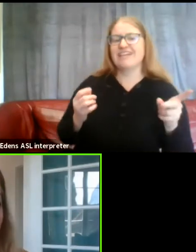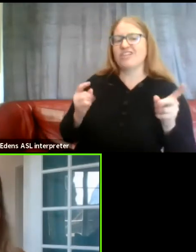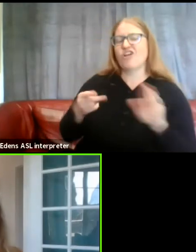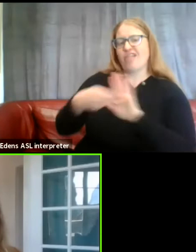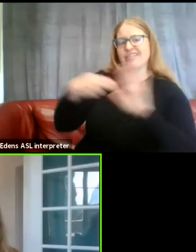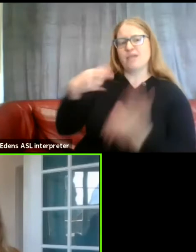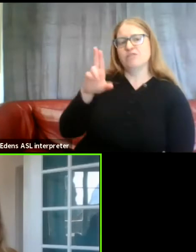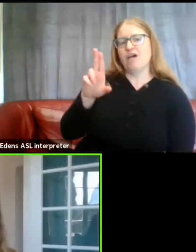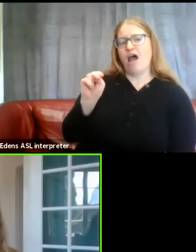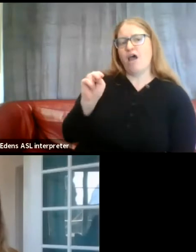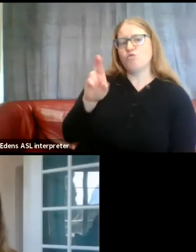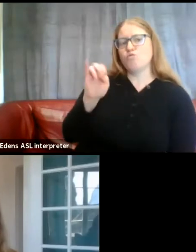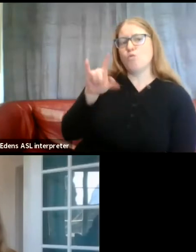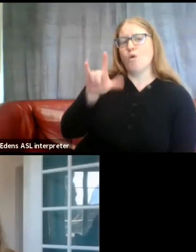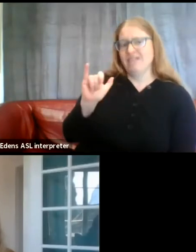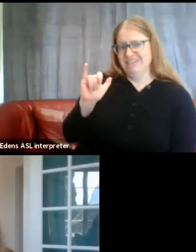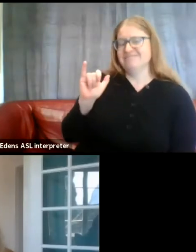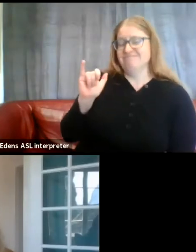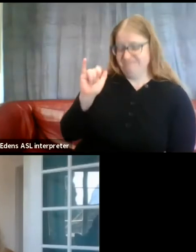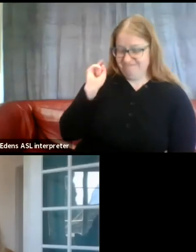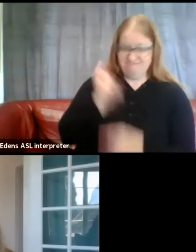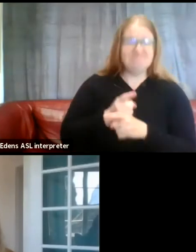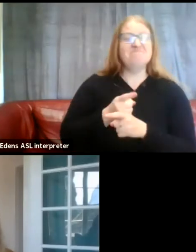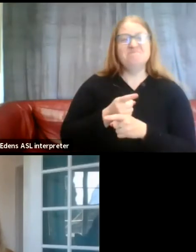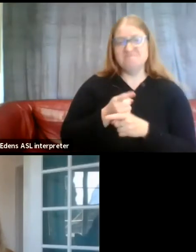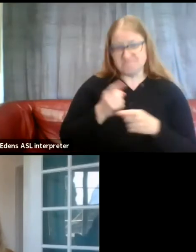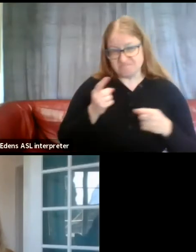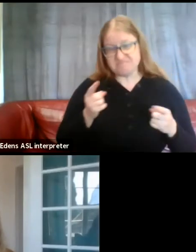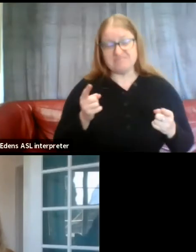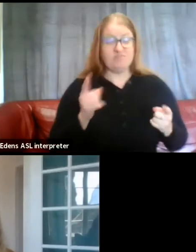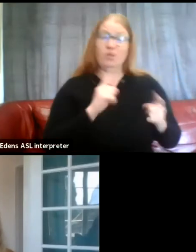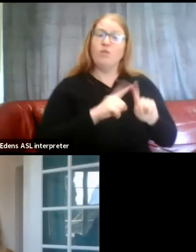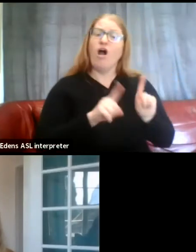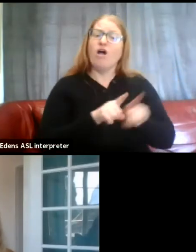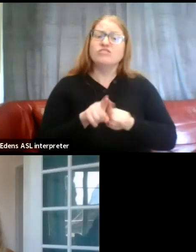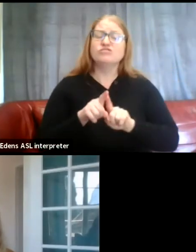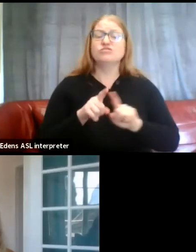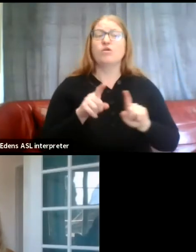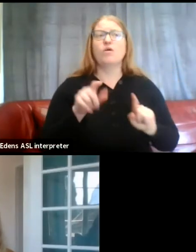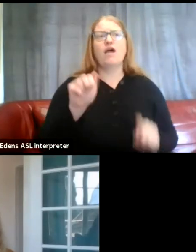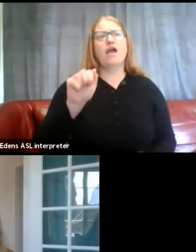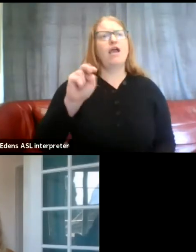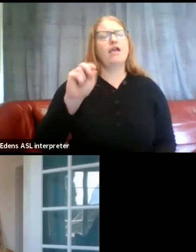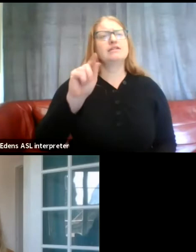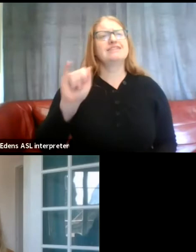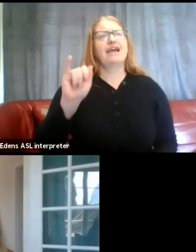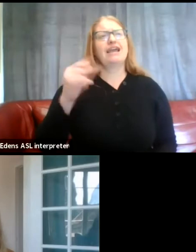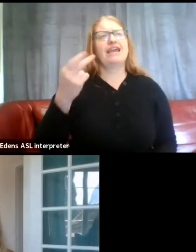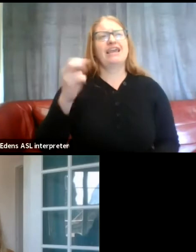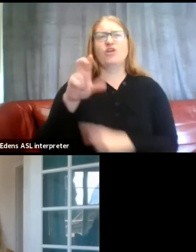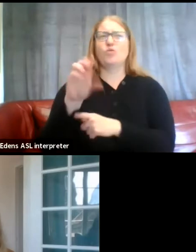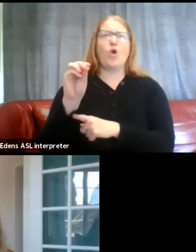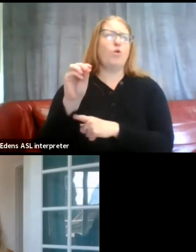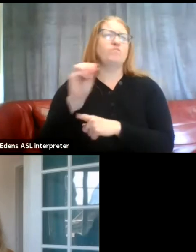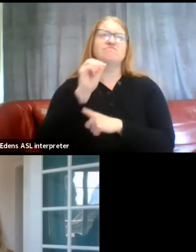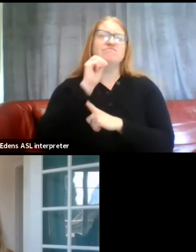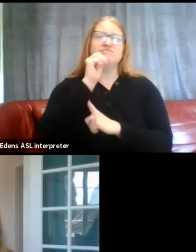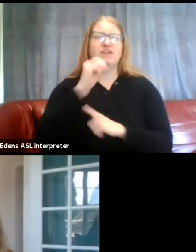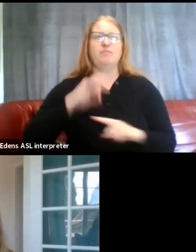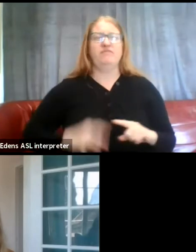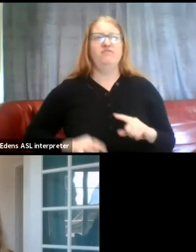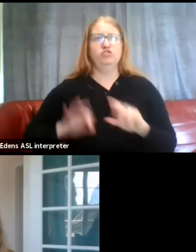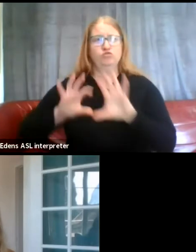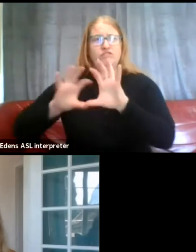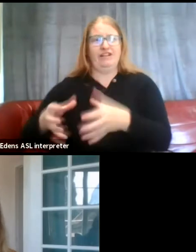of unruly characters, but also characters that are in different ways. And I think anti-hero is not that useful a category, but it does